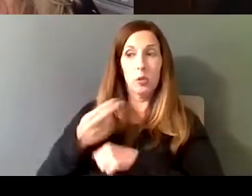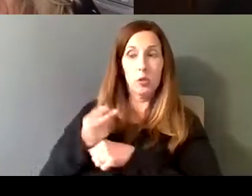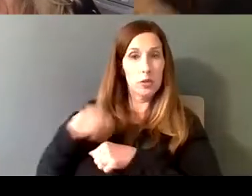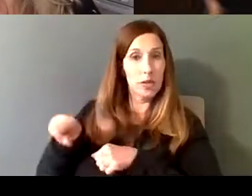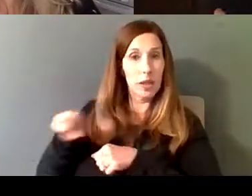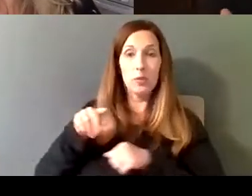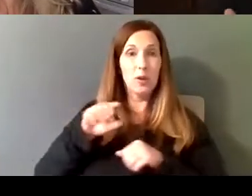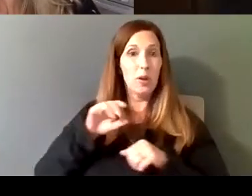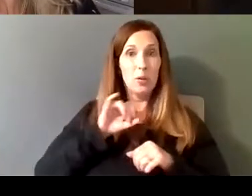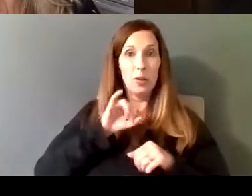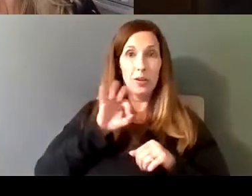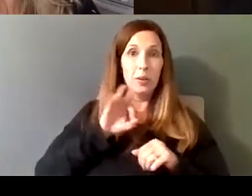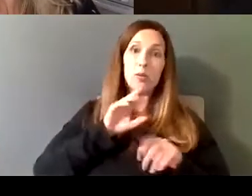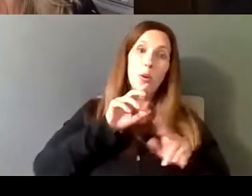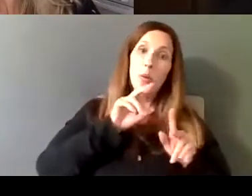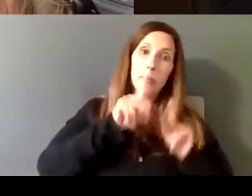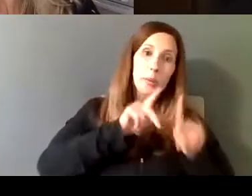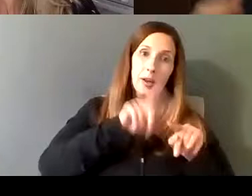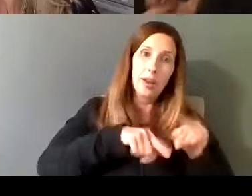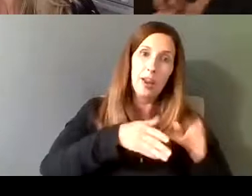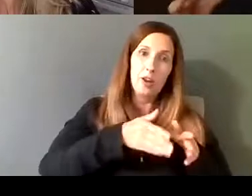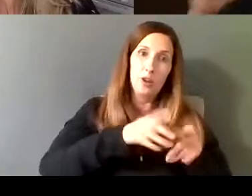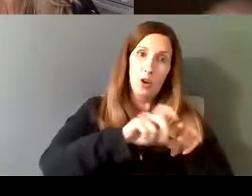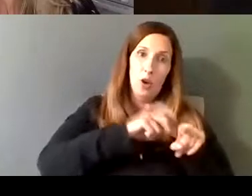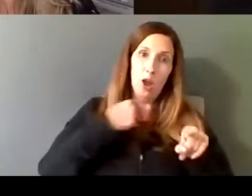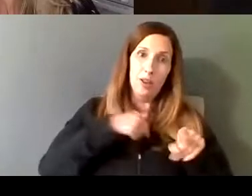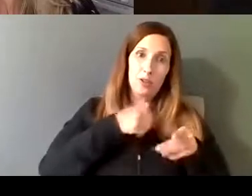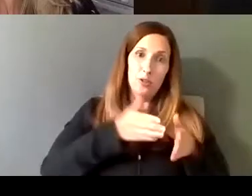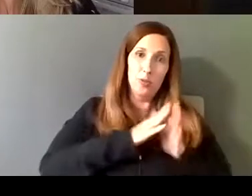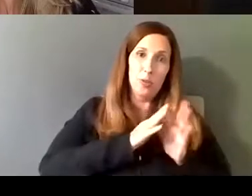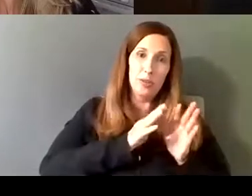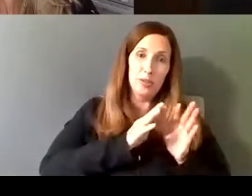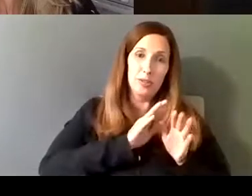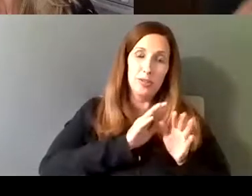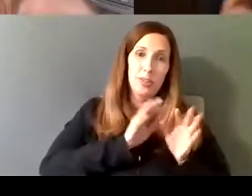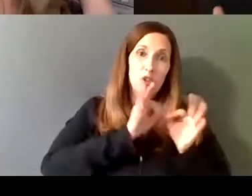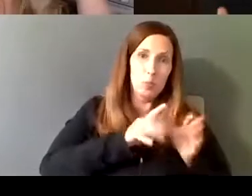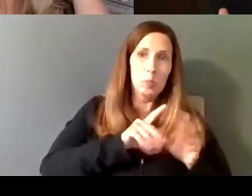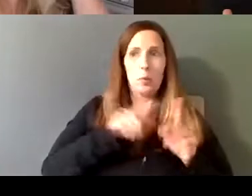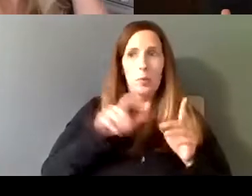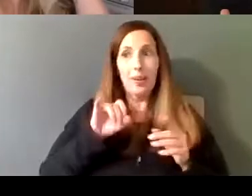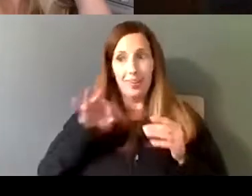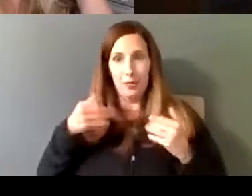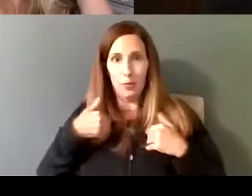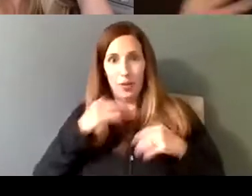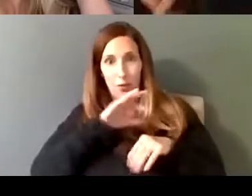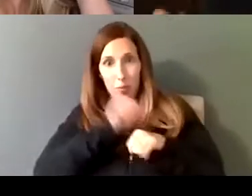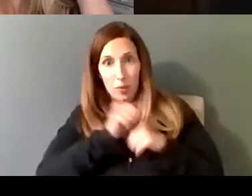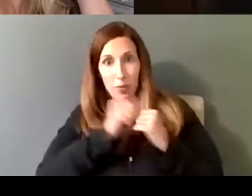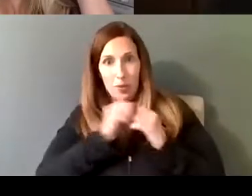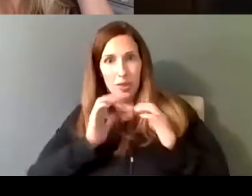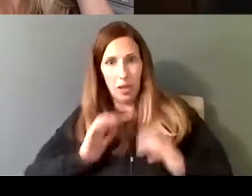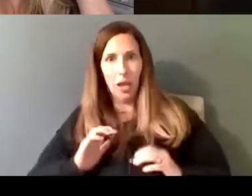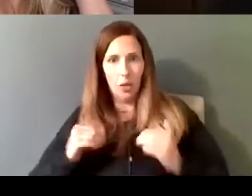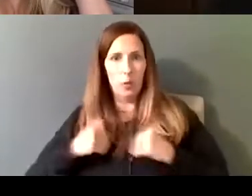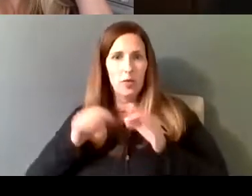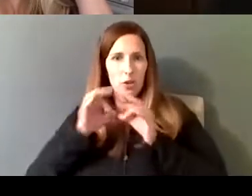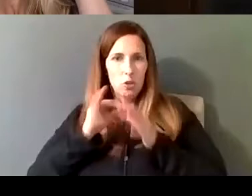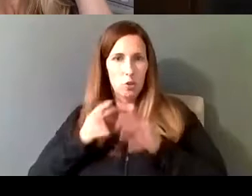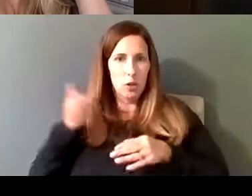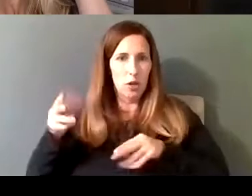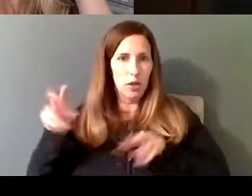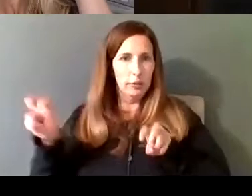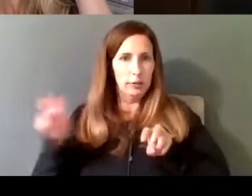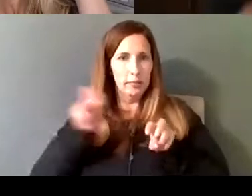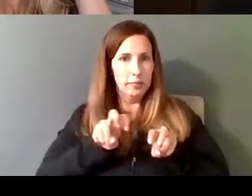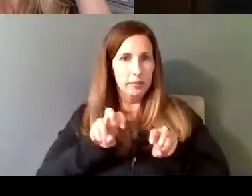call Exodus to request an interpreter, but they're more for appointments that we have for clients so that we have just a faster access to them.